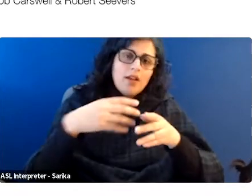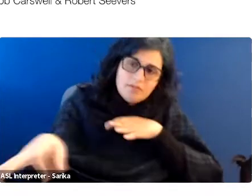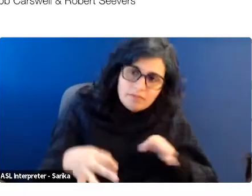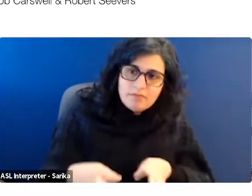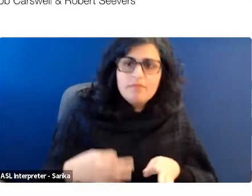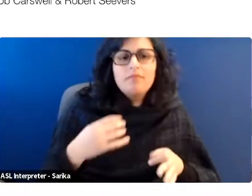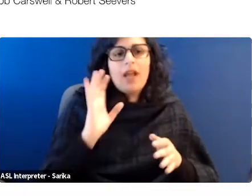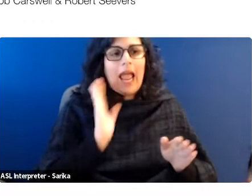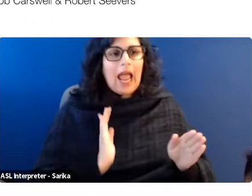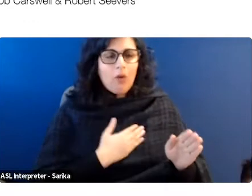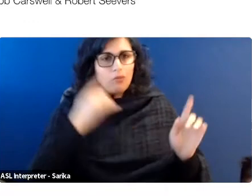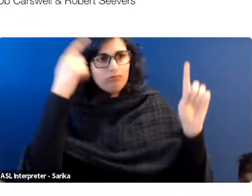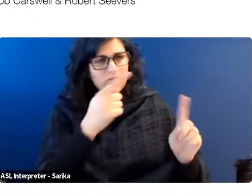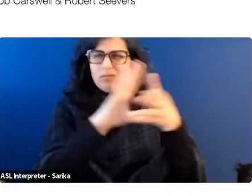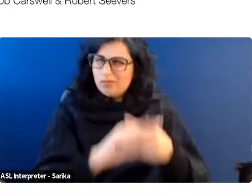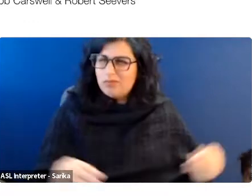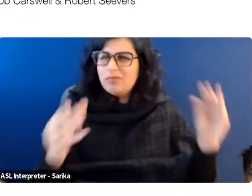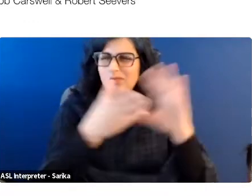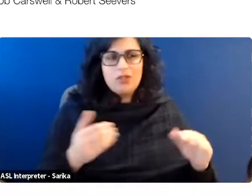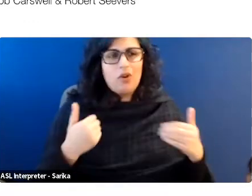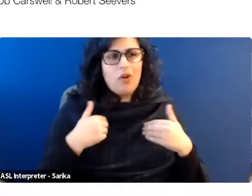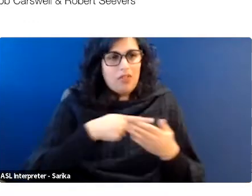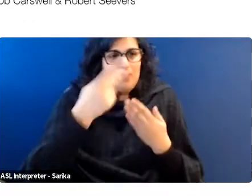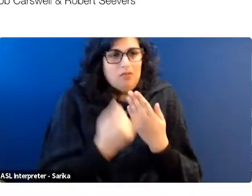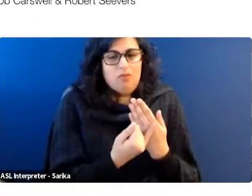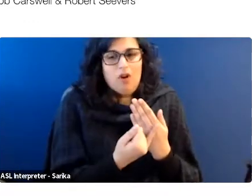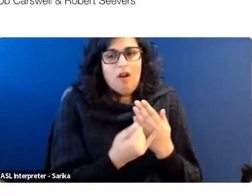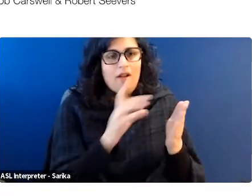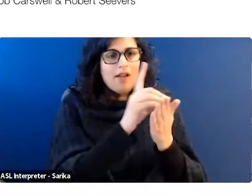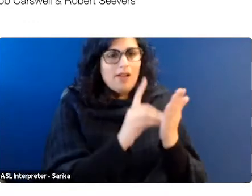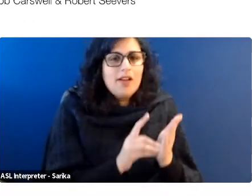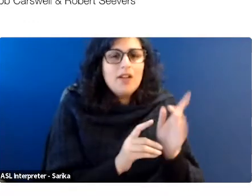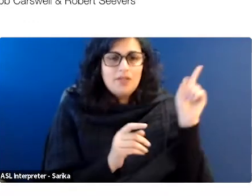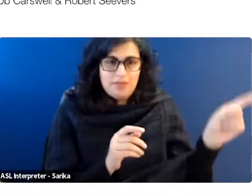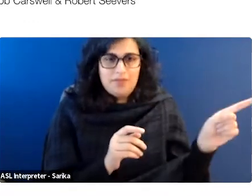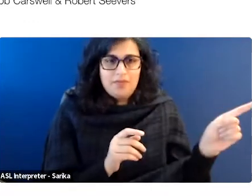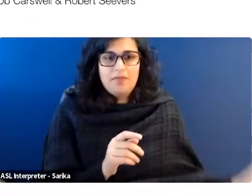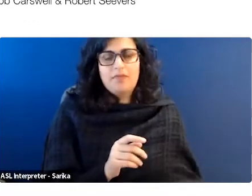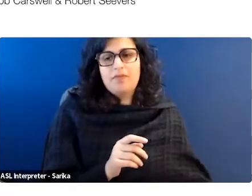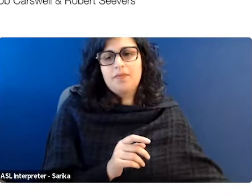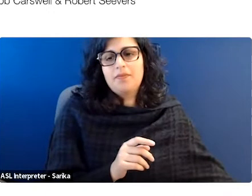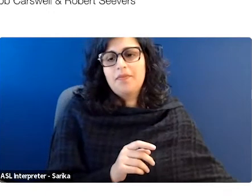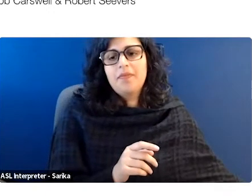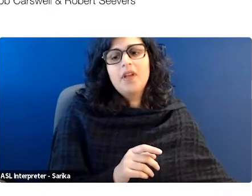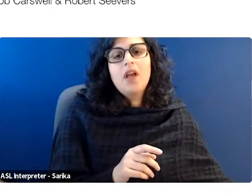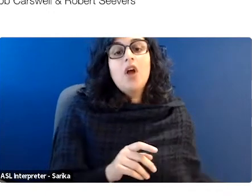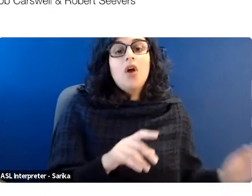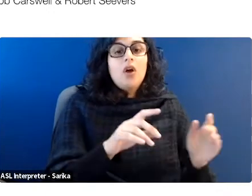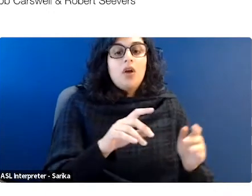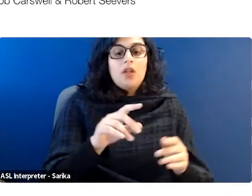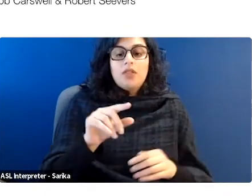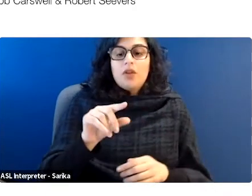had this project design charrette where we introduced the Hmong and Guatemalan